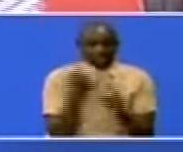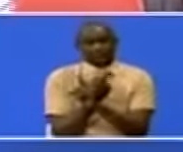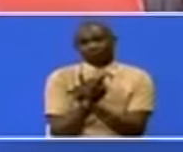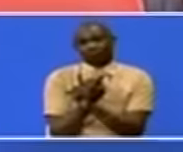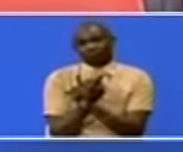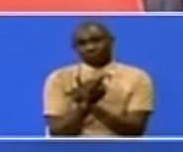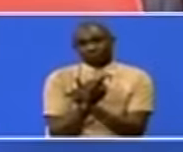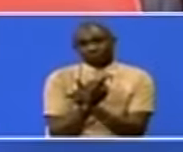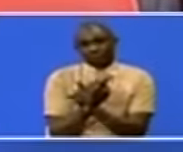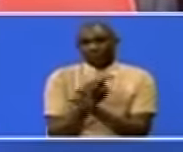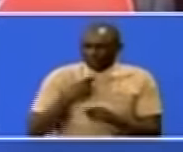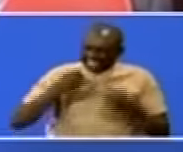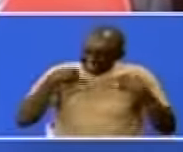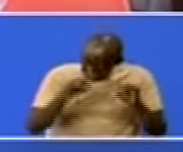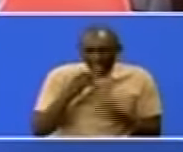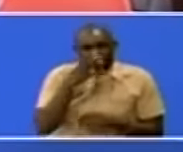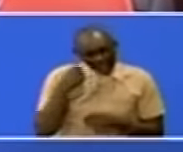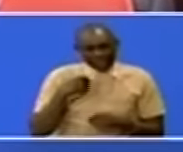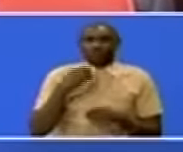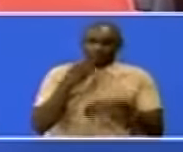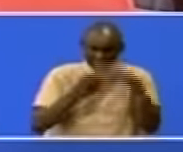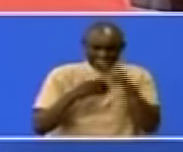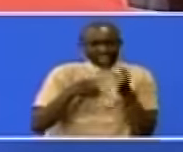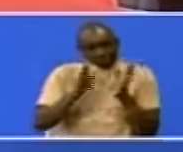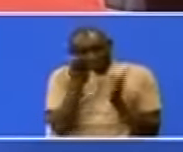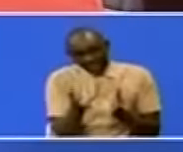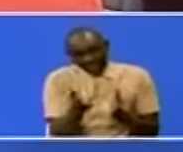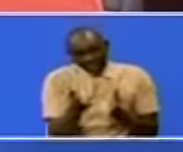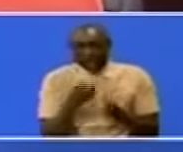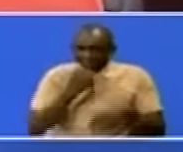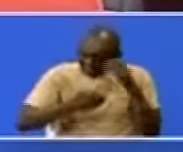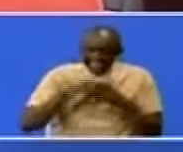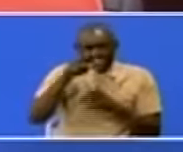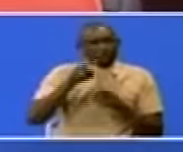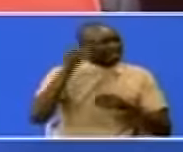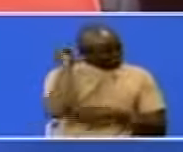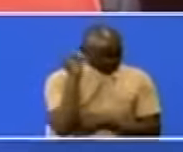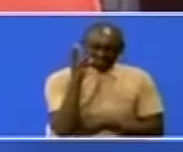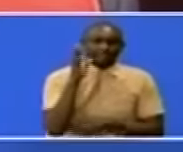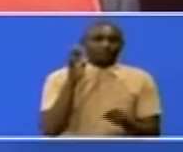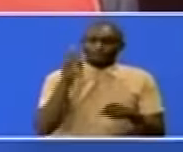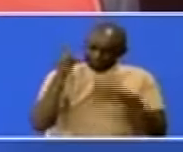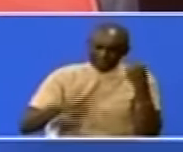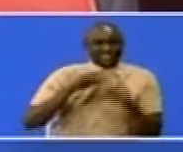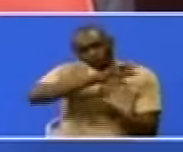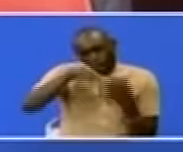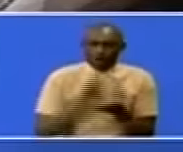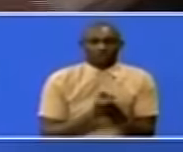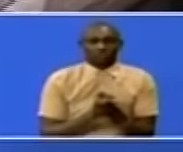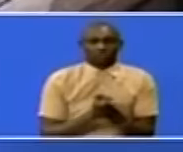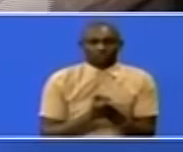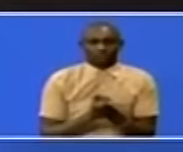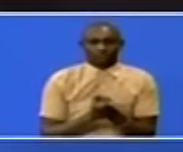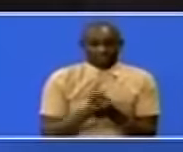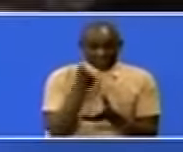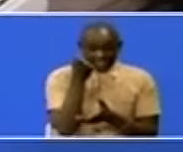We are trying our very best in terms of increasing its infrastructure. And infrastructure is the most expensive component if you have to in terms of investment.